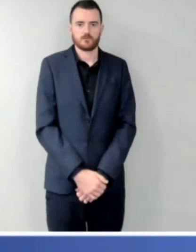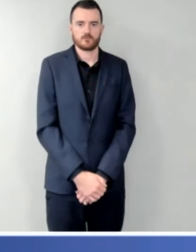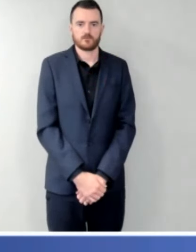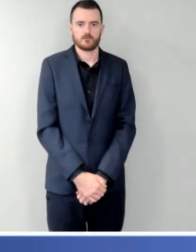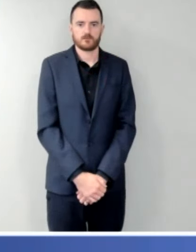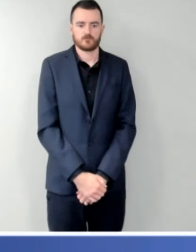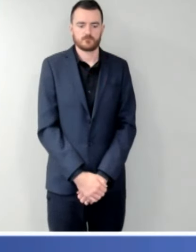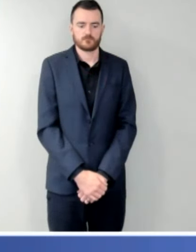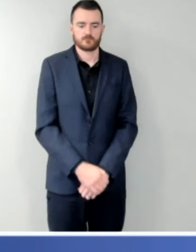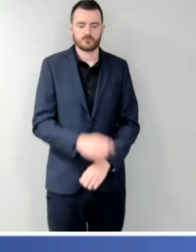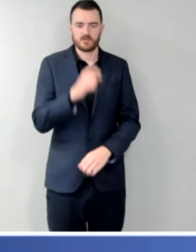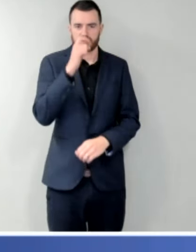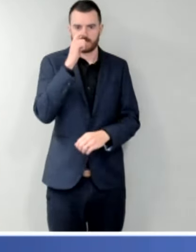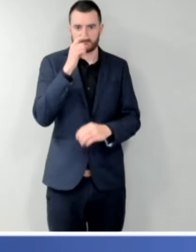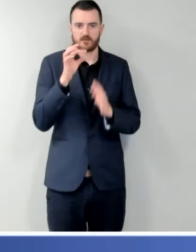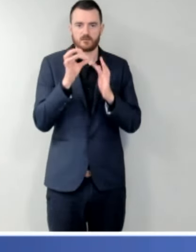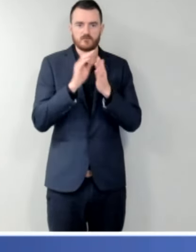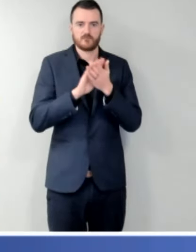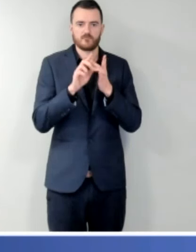Sister Philomene Tyrannan,